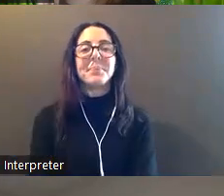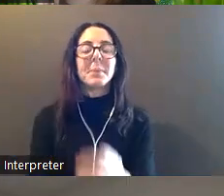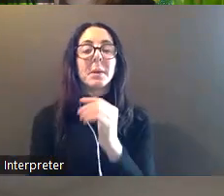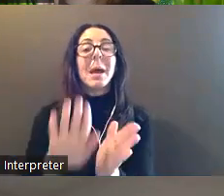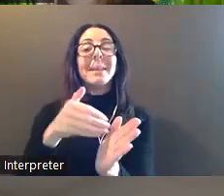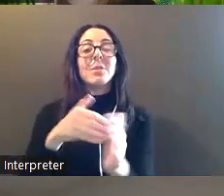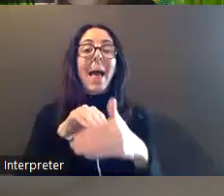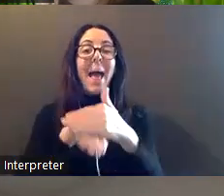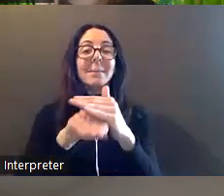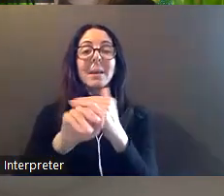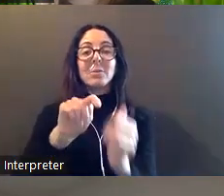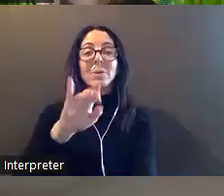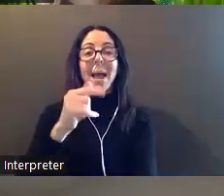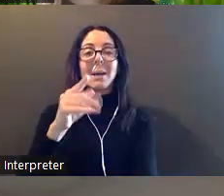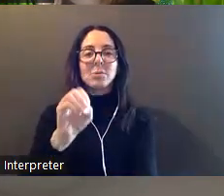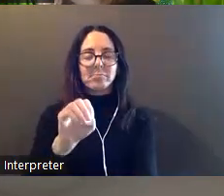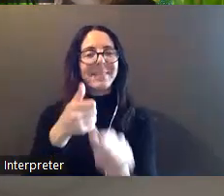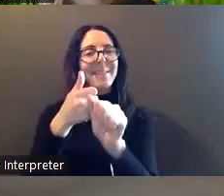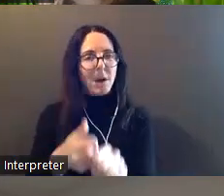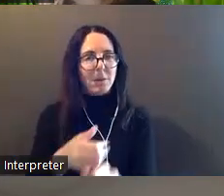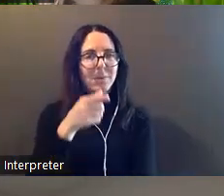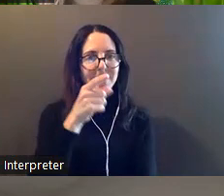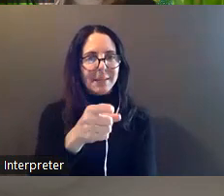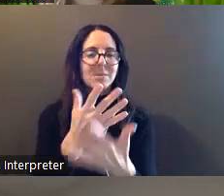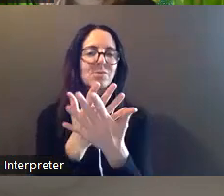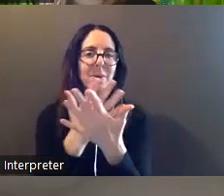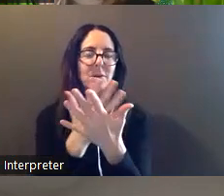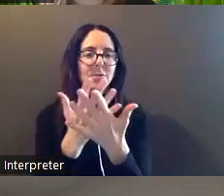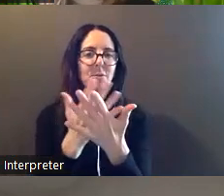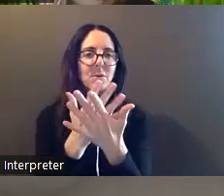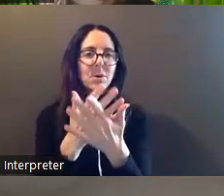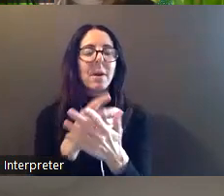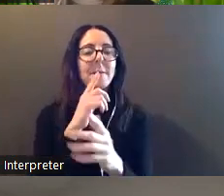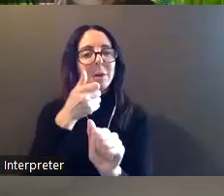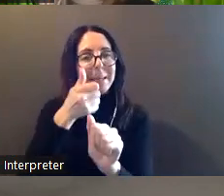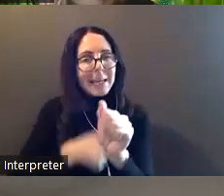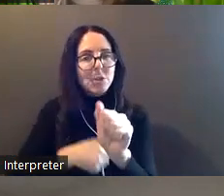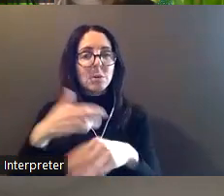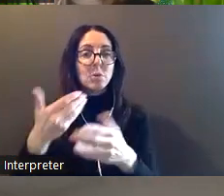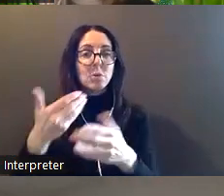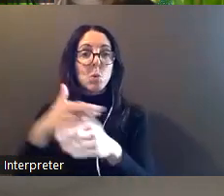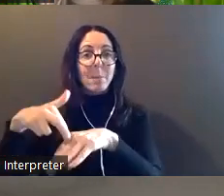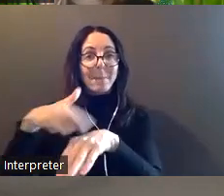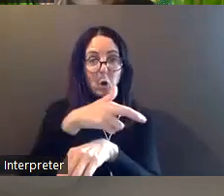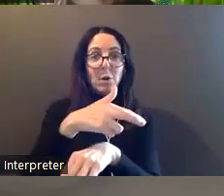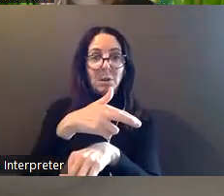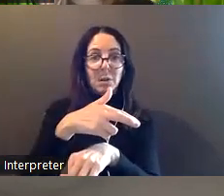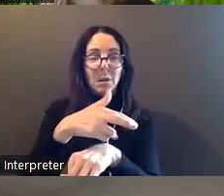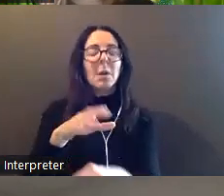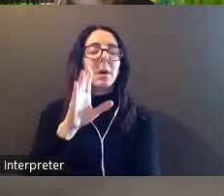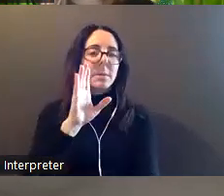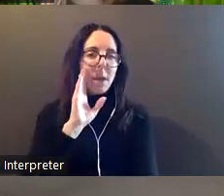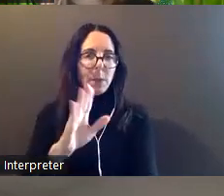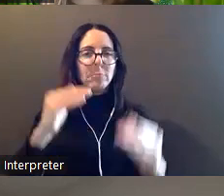Access Triage use the Zaret burden interview screener with each new referral that comes in. They'll go through